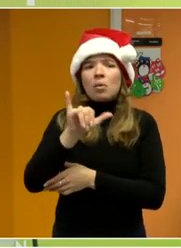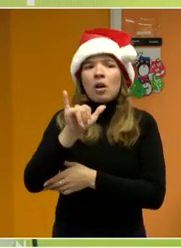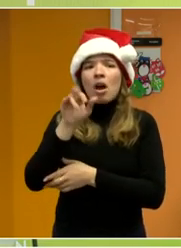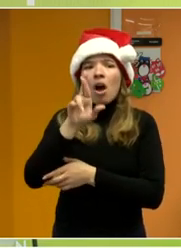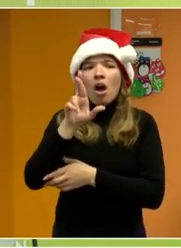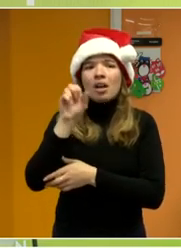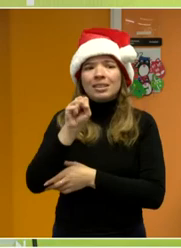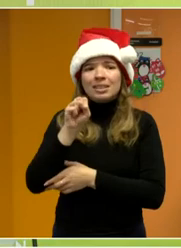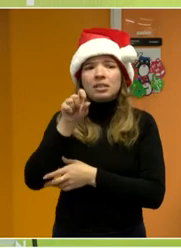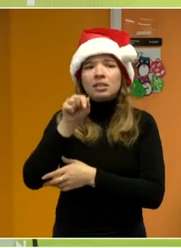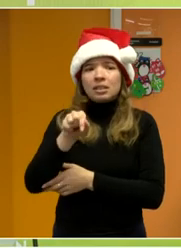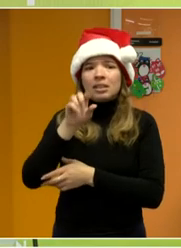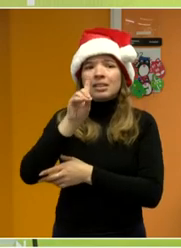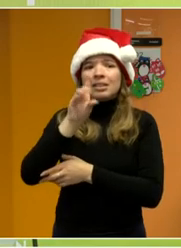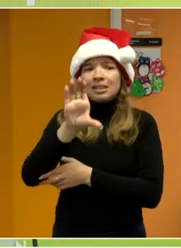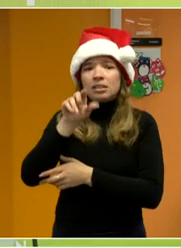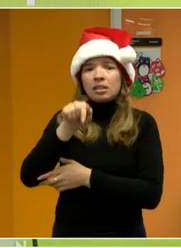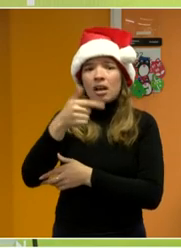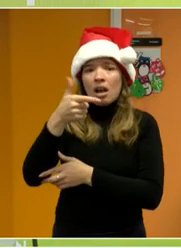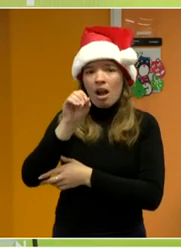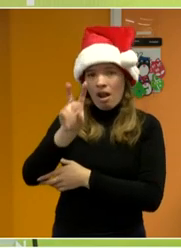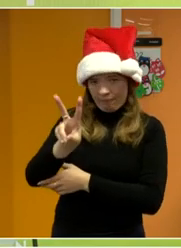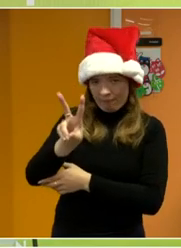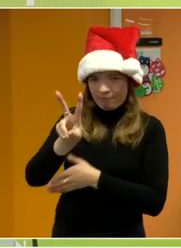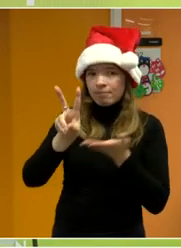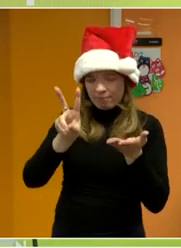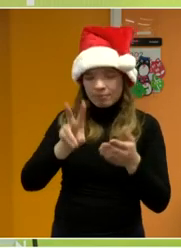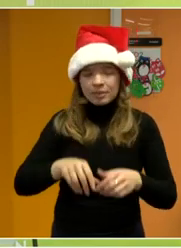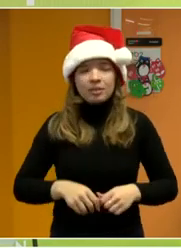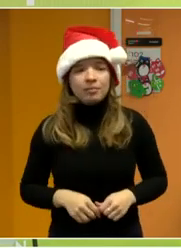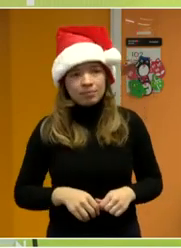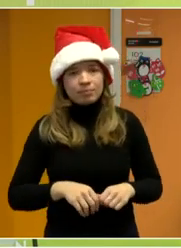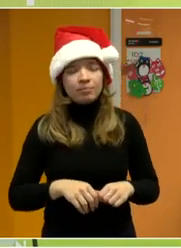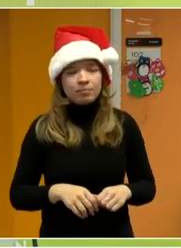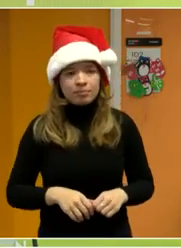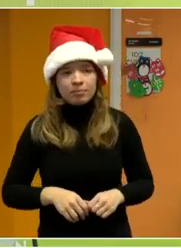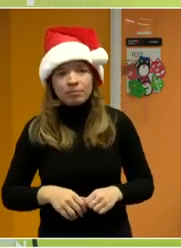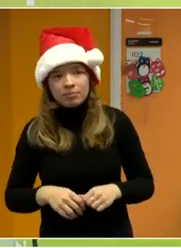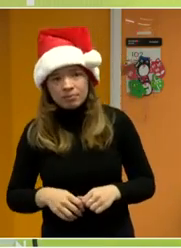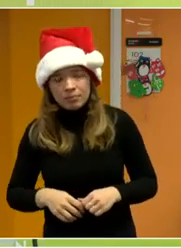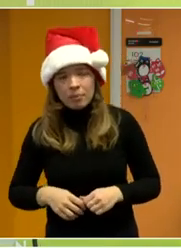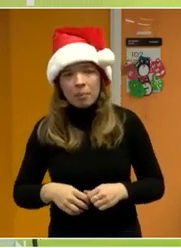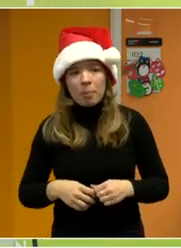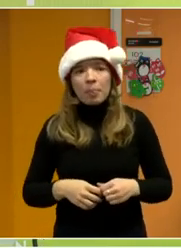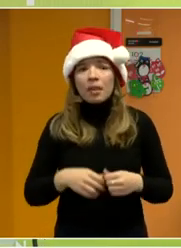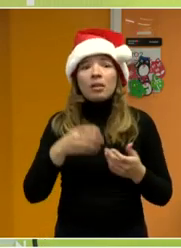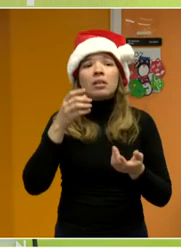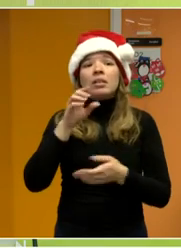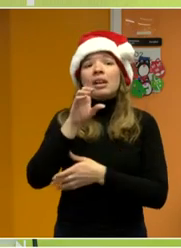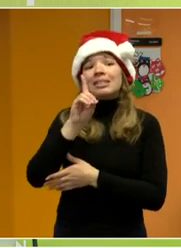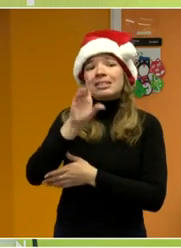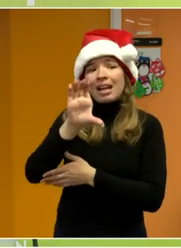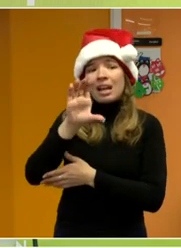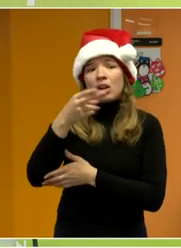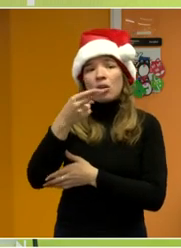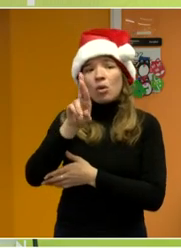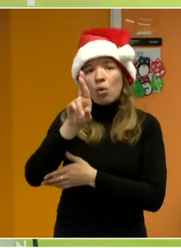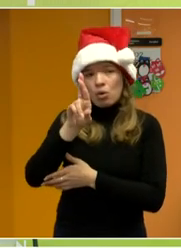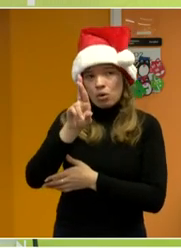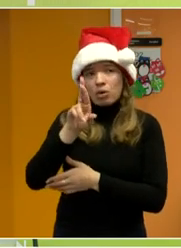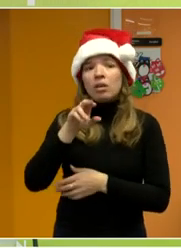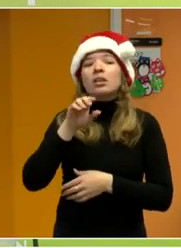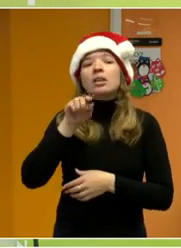dyrs.dc.gov. The jobs hub is also available on dchr.dc.gov. So next I'll turn it over to Director Hunter from the